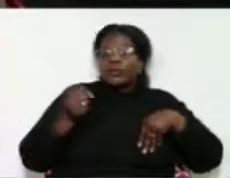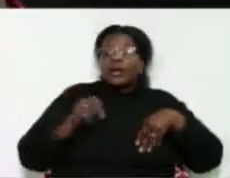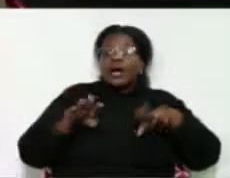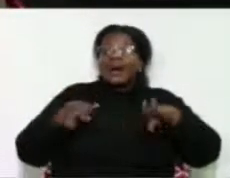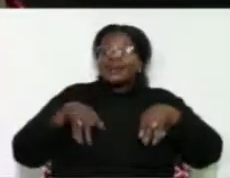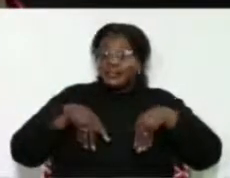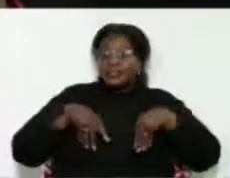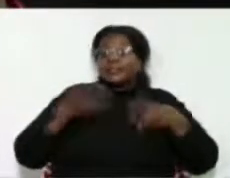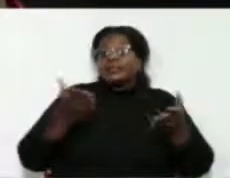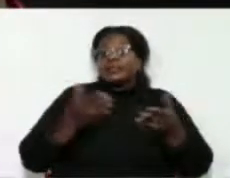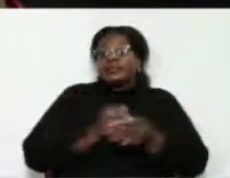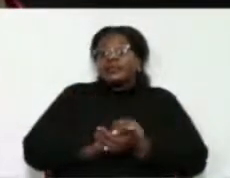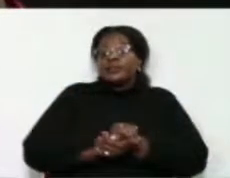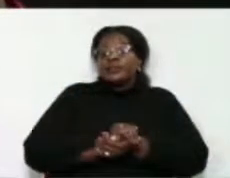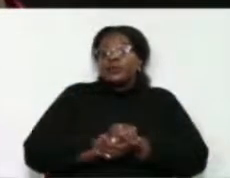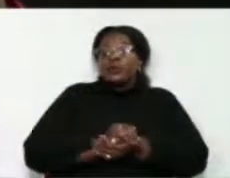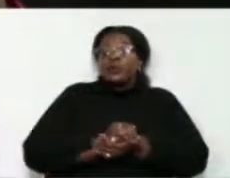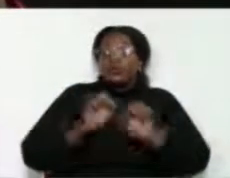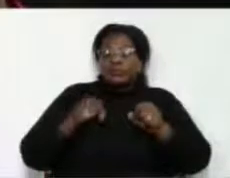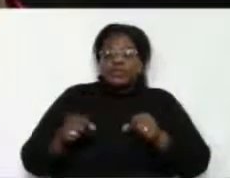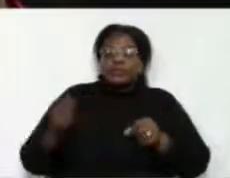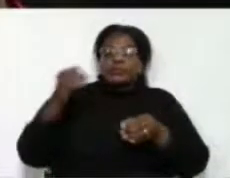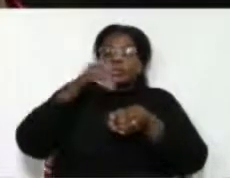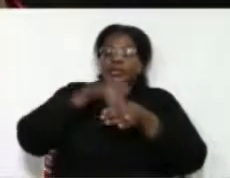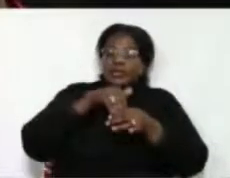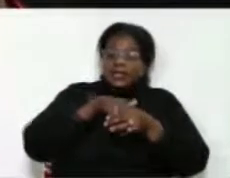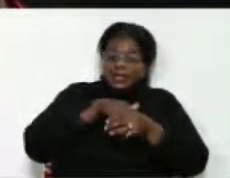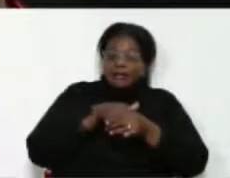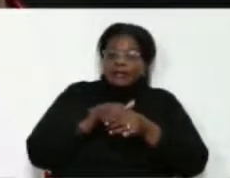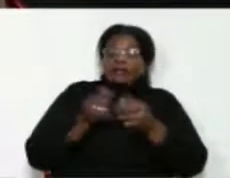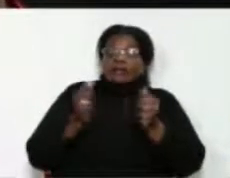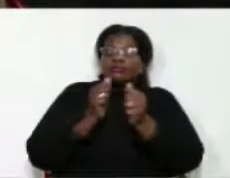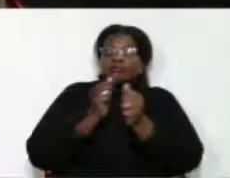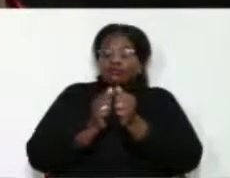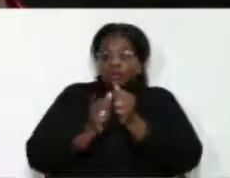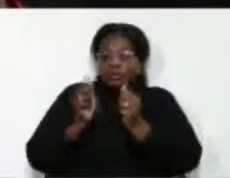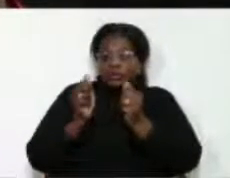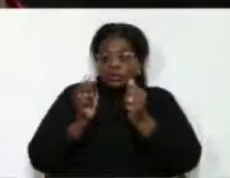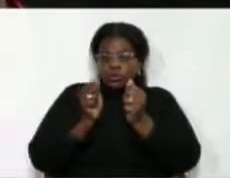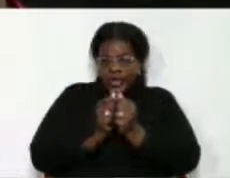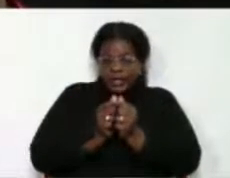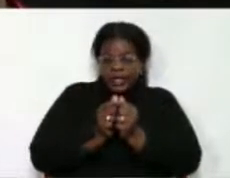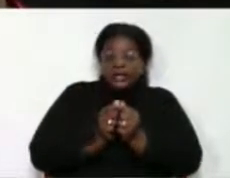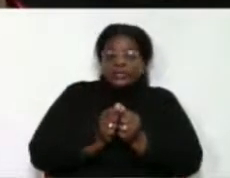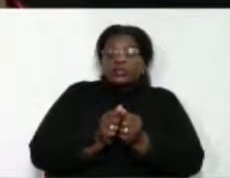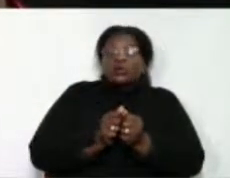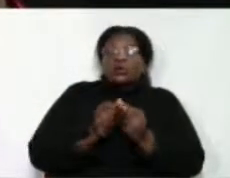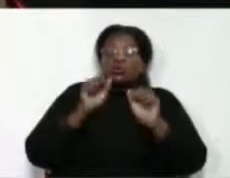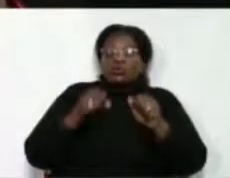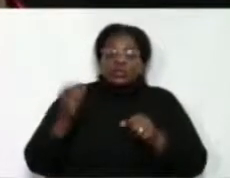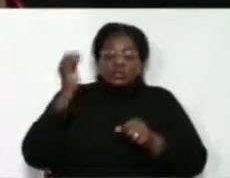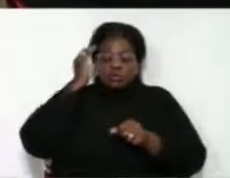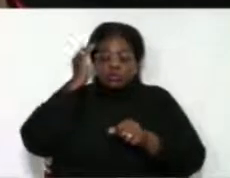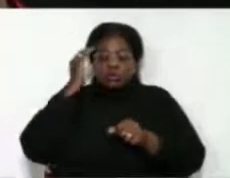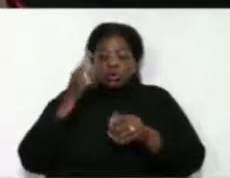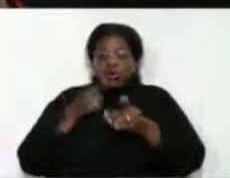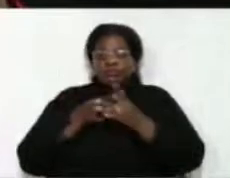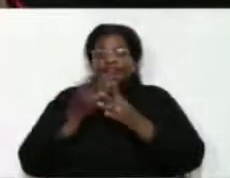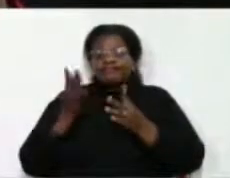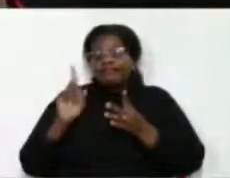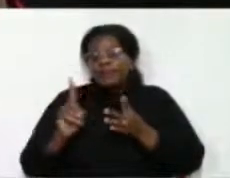that accountability we've started to avoid. Or we've got a distribution of labor. You're the creative one, I'm the finance one.